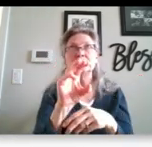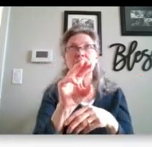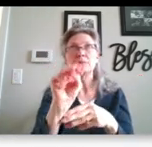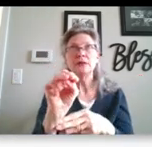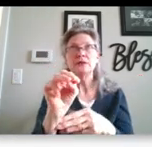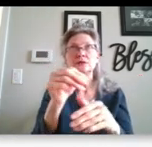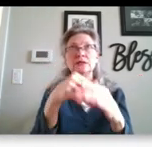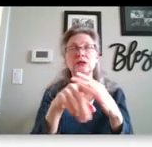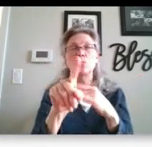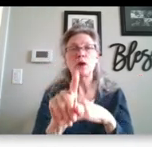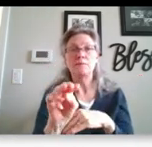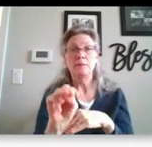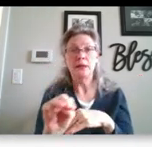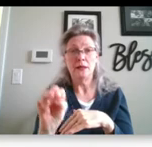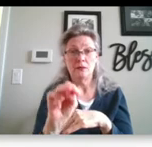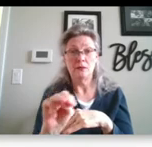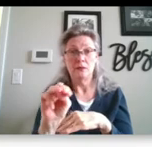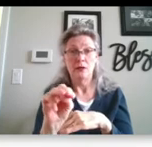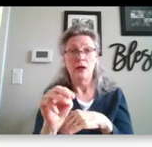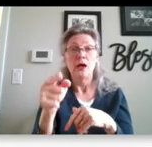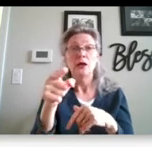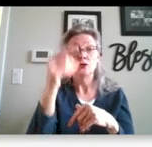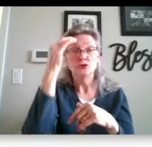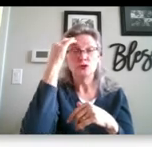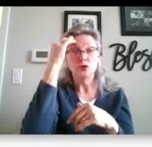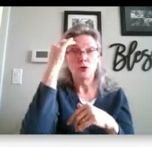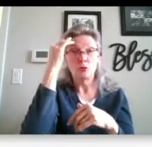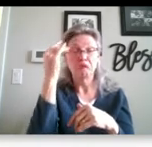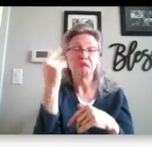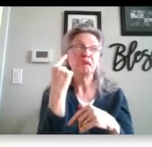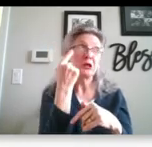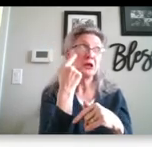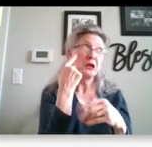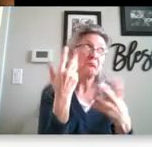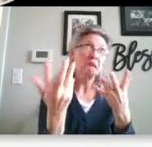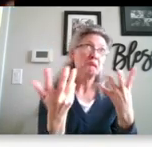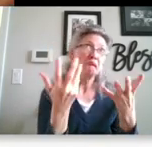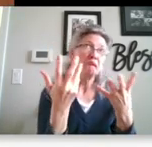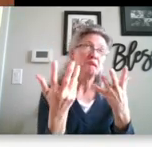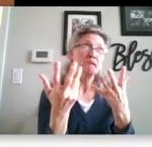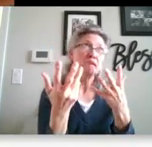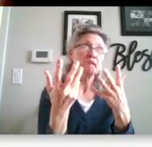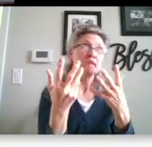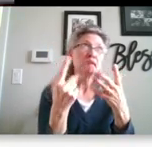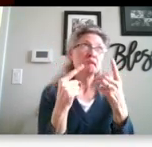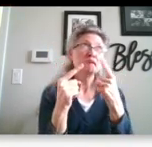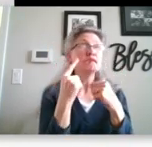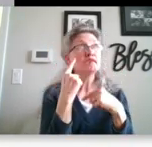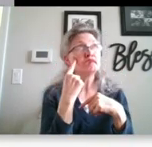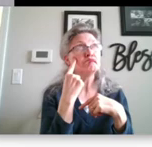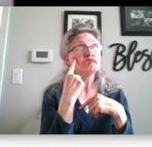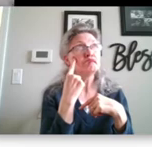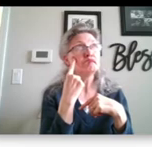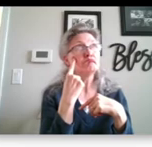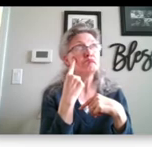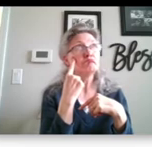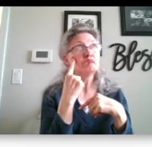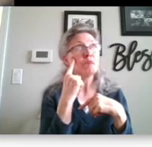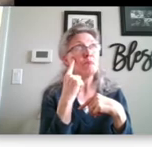a meter? And you should know, you should either be thinking back to